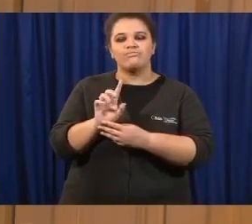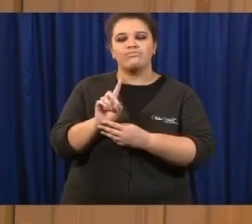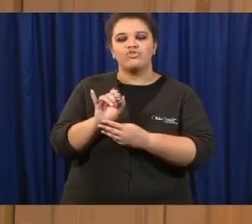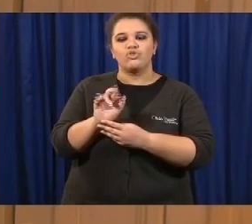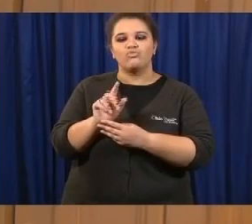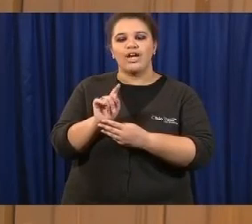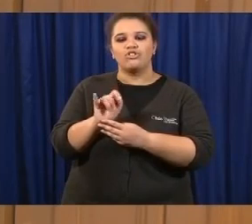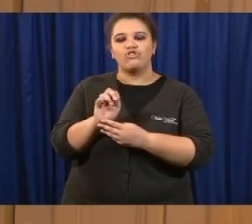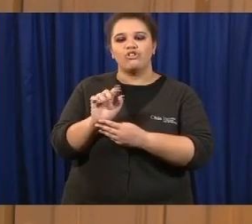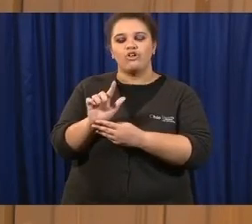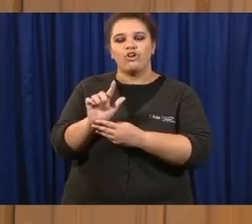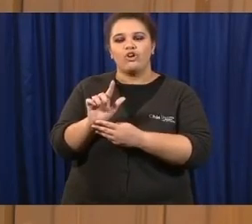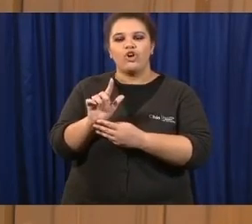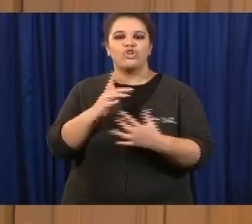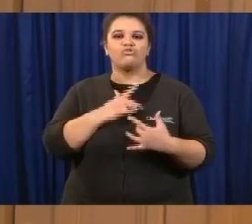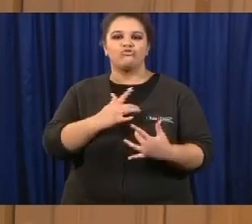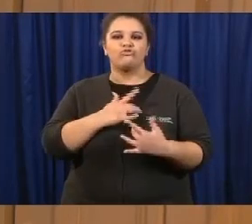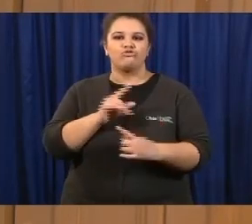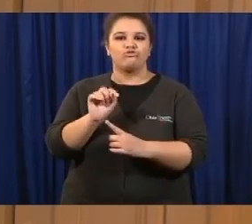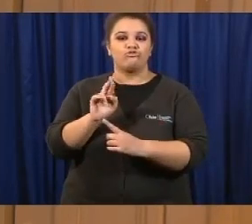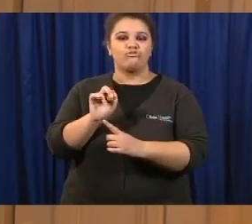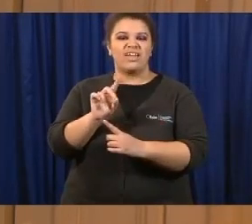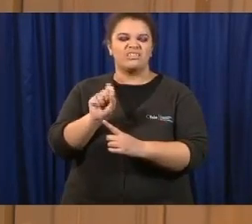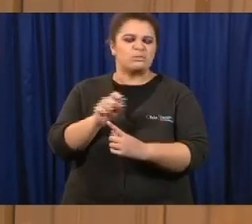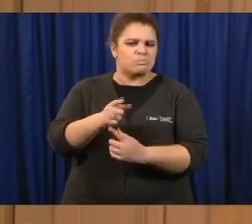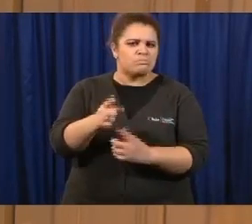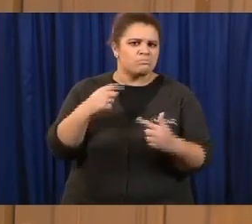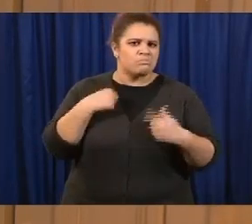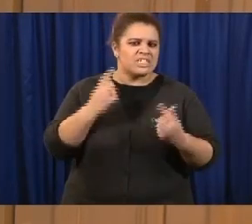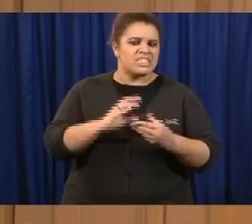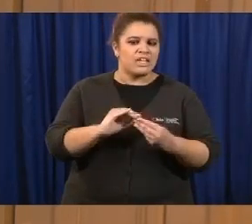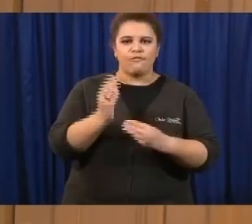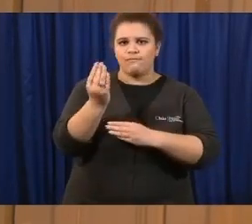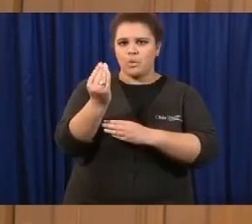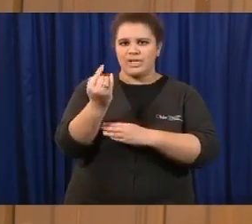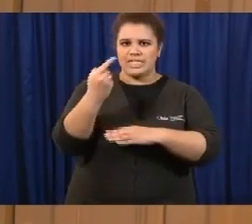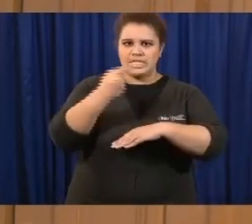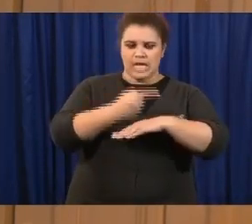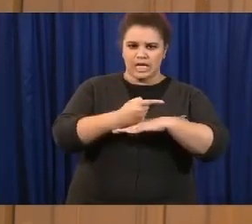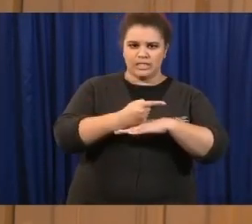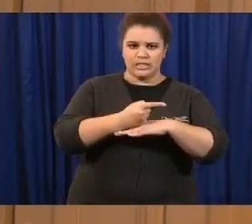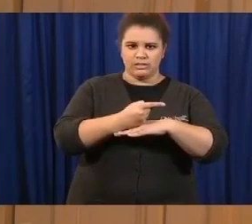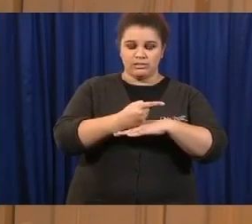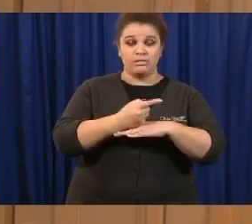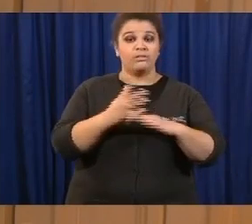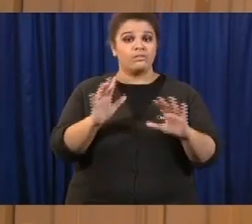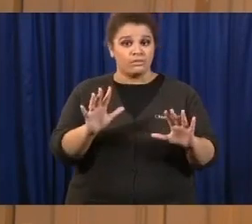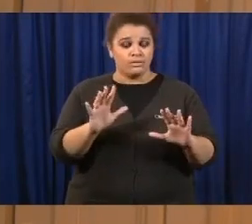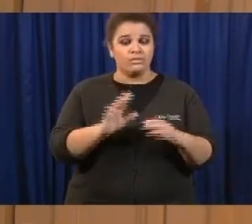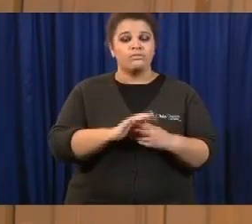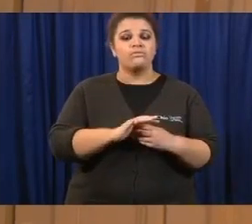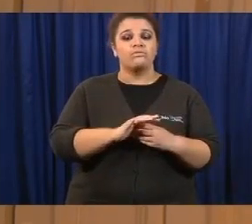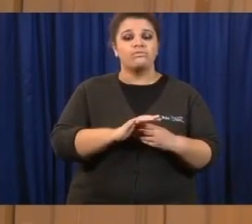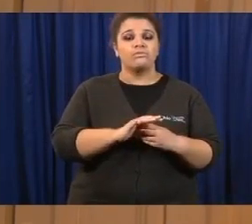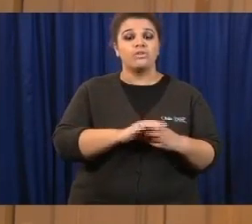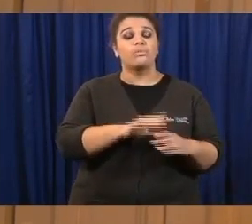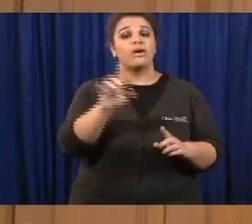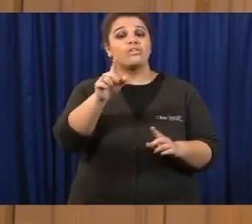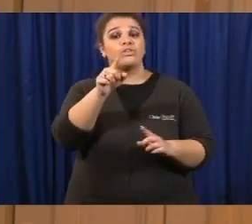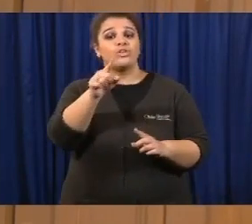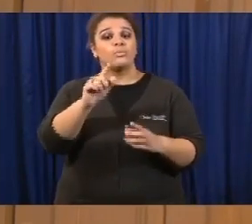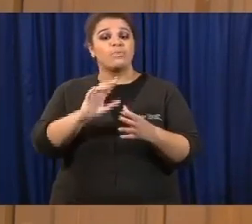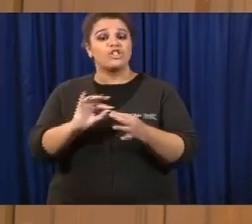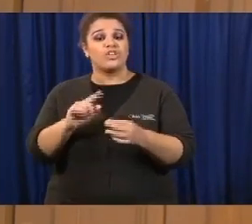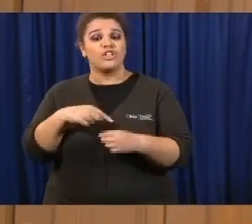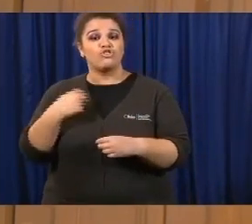14 days as kind of a period that you're looking at. But you've also mentioned that China waited until it had 0, until it reopened. That's right. Could you